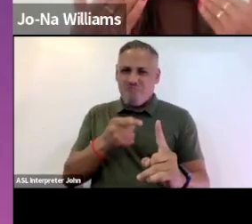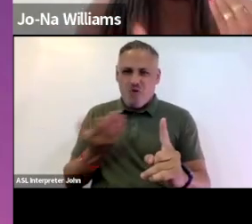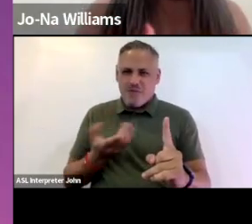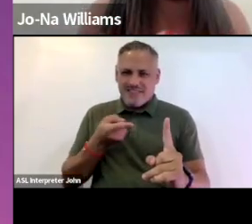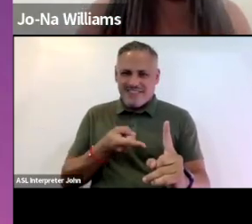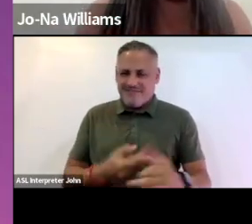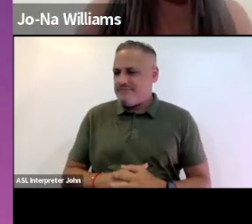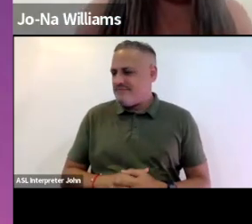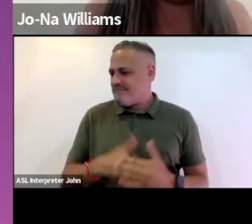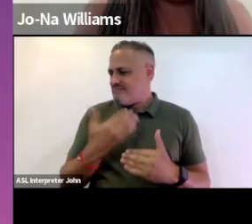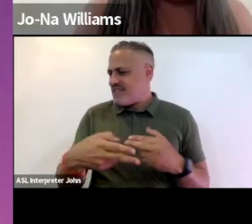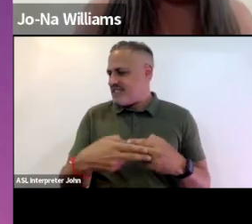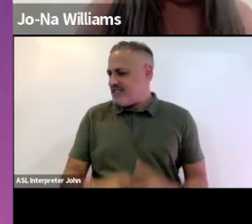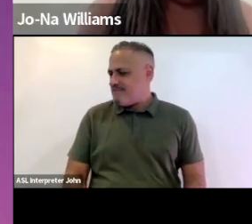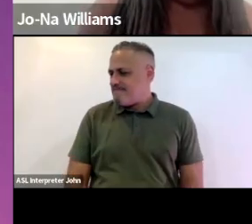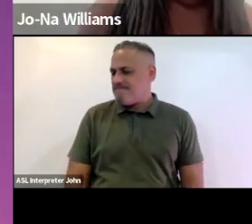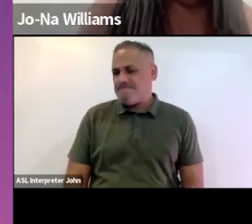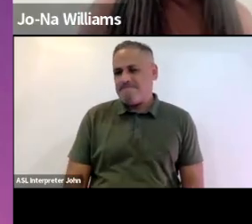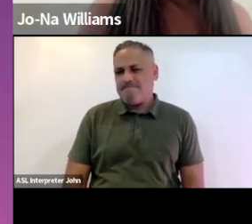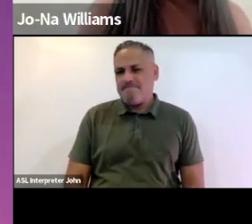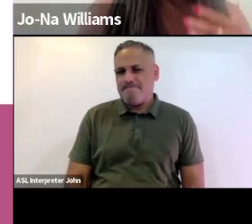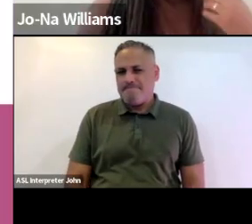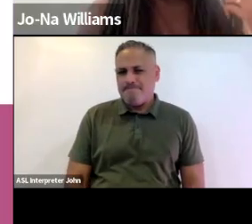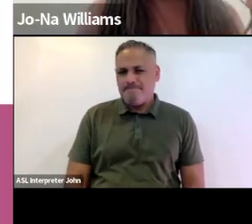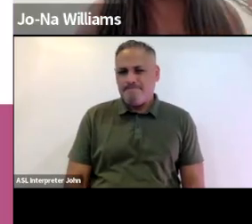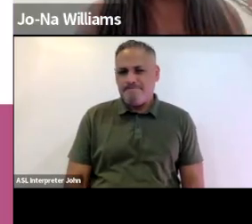for. Next slide, please.